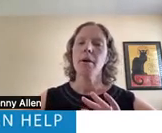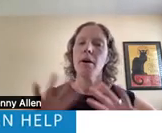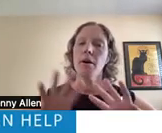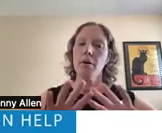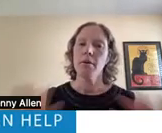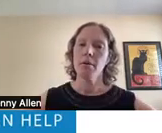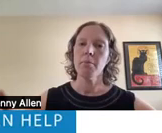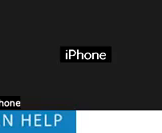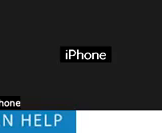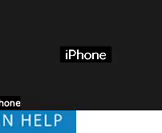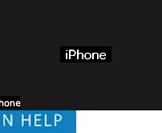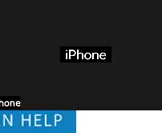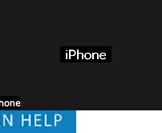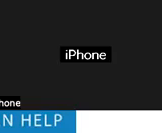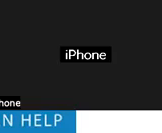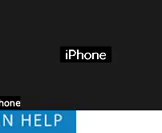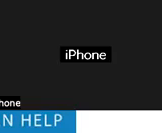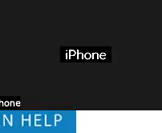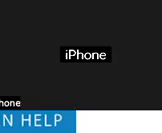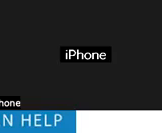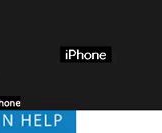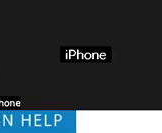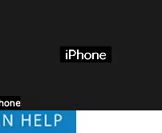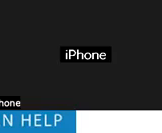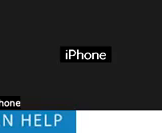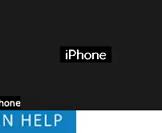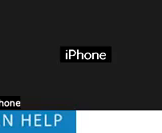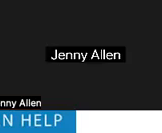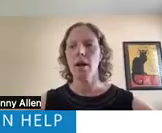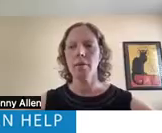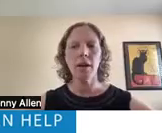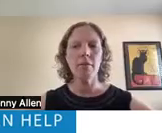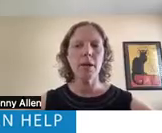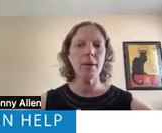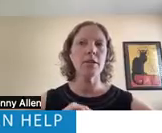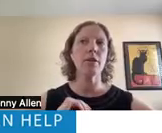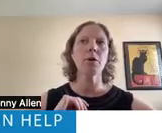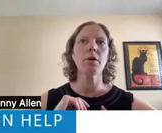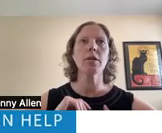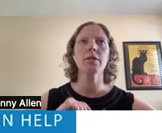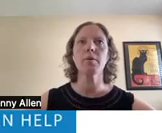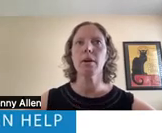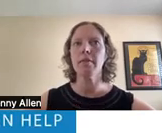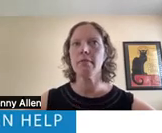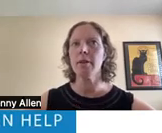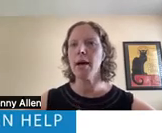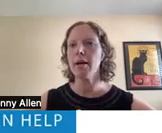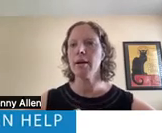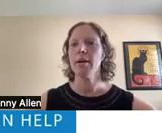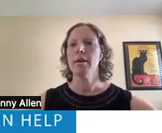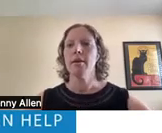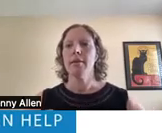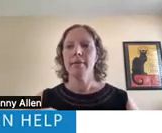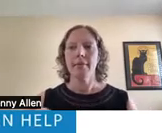related but are completely separate and causing separate issues, okay? Can everybody make sure they're muted just so we don't have any